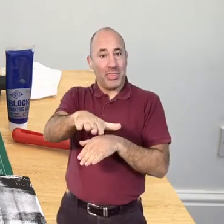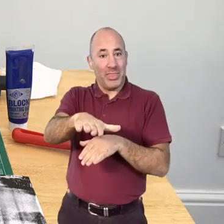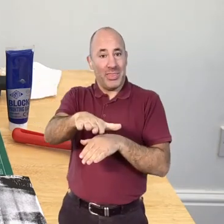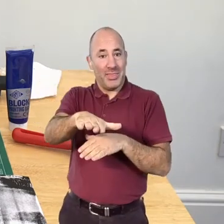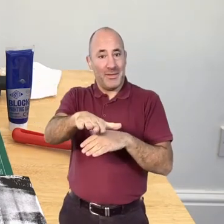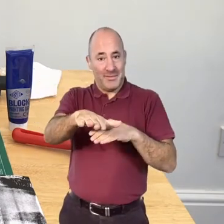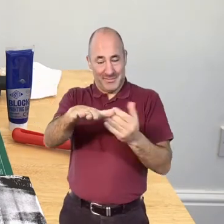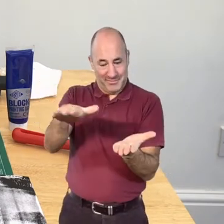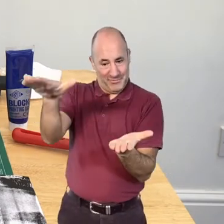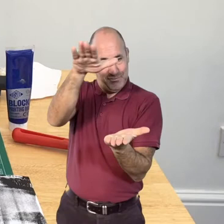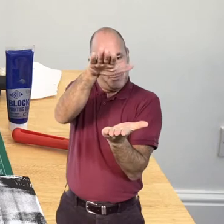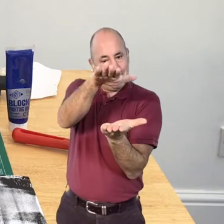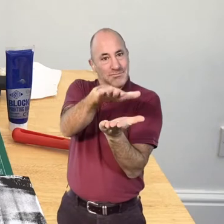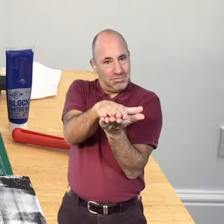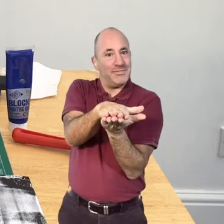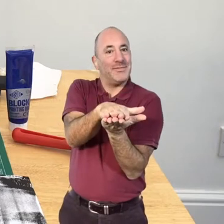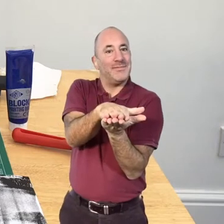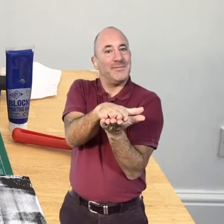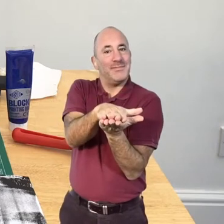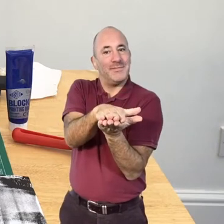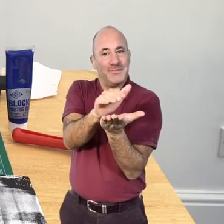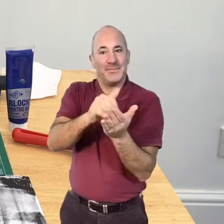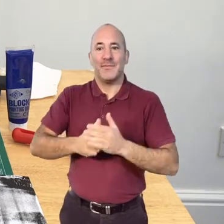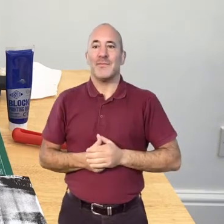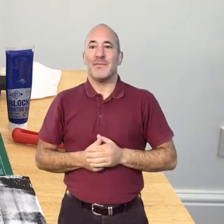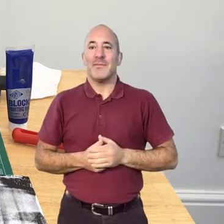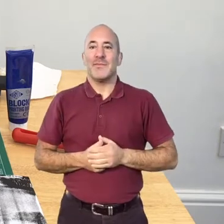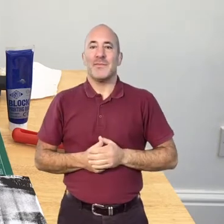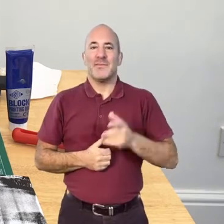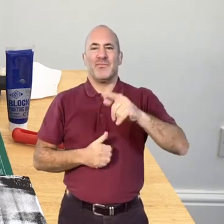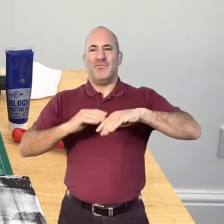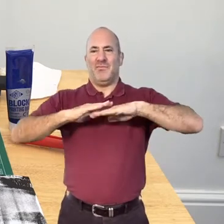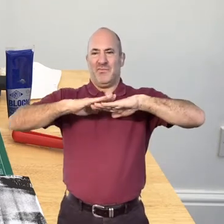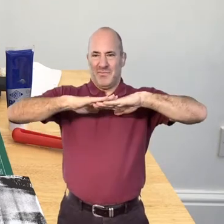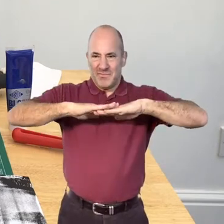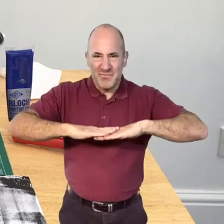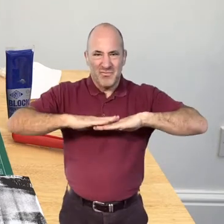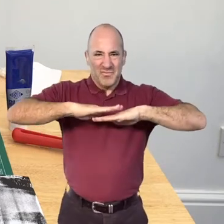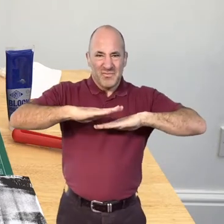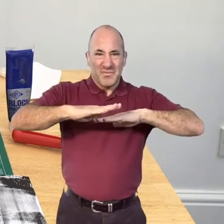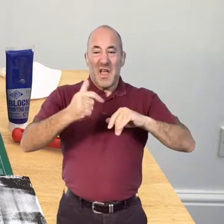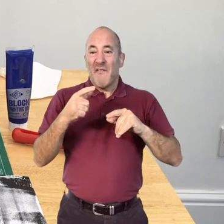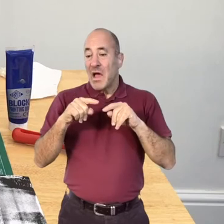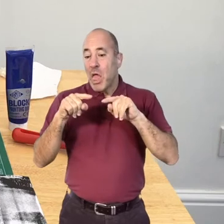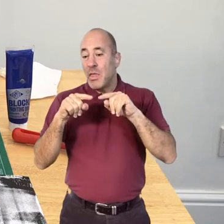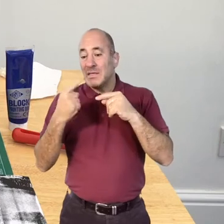paper on top of your printing palette, press down. Now, if you have a spare